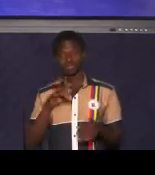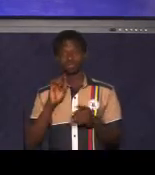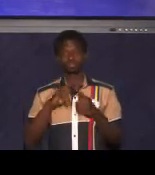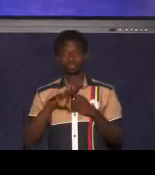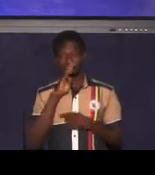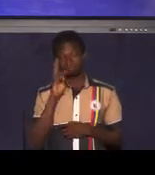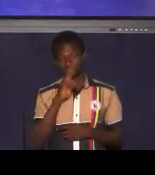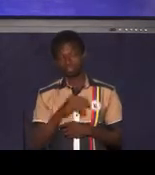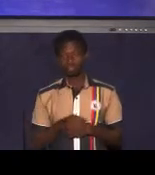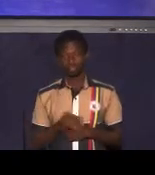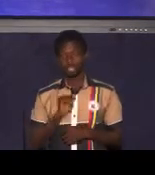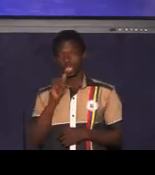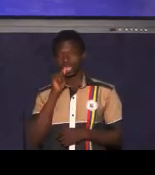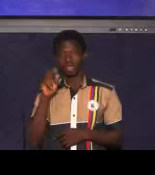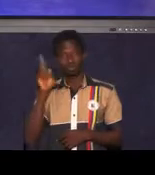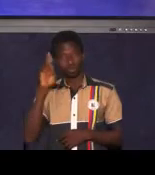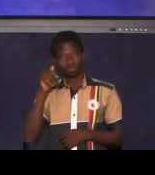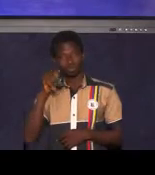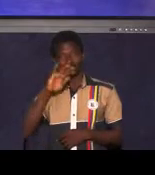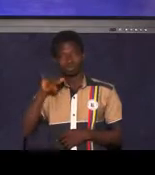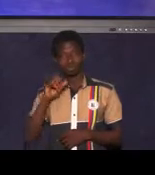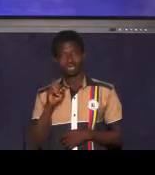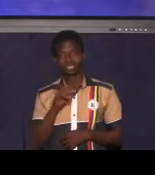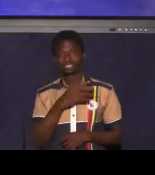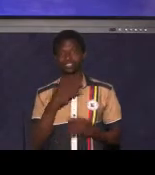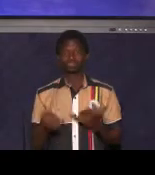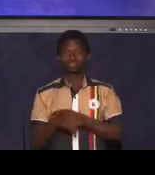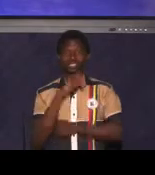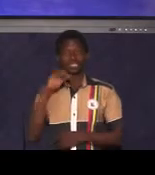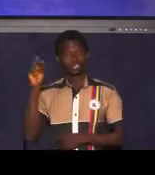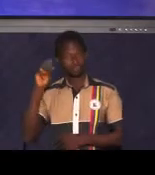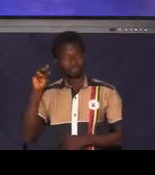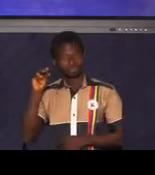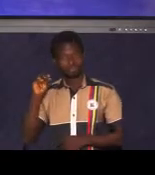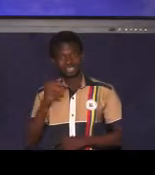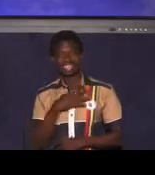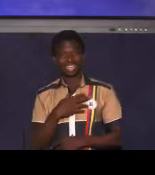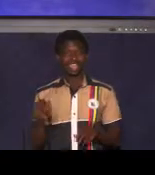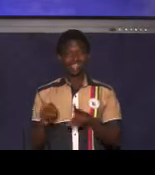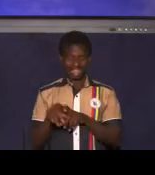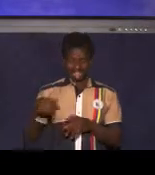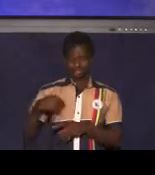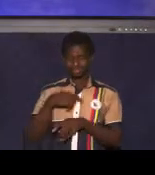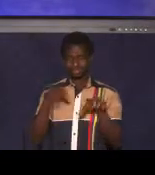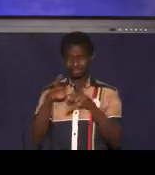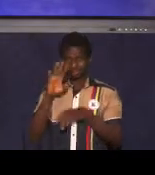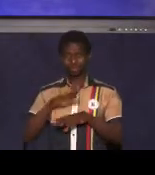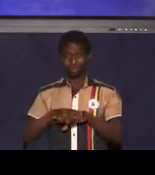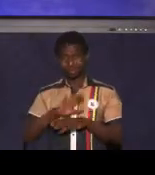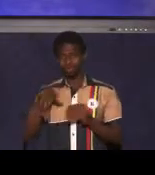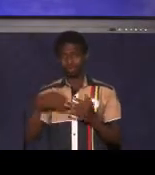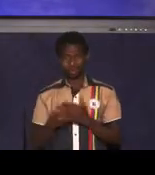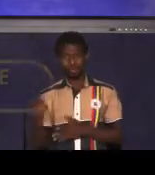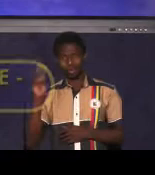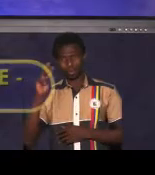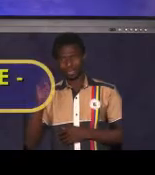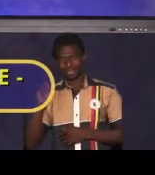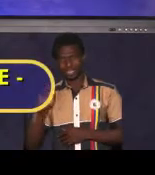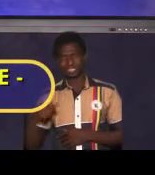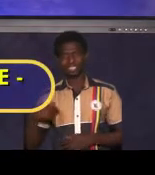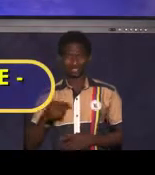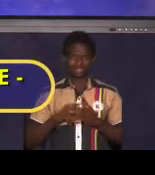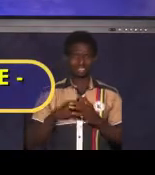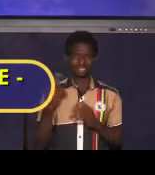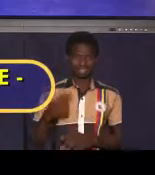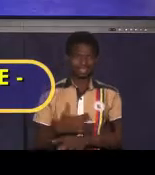today promises to be fun. I am Uncle Agbaje. Today is Monday, and as we do on all